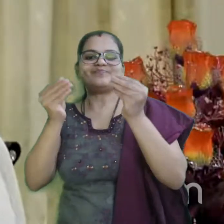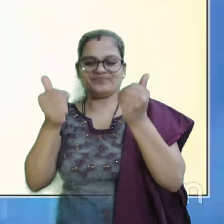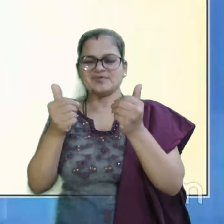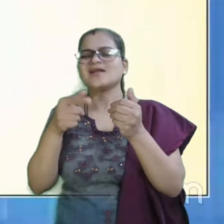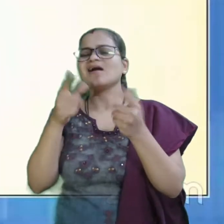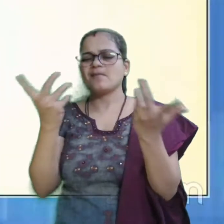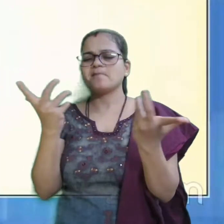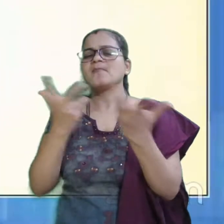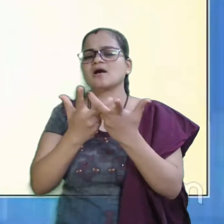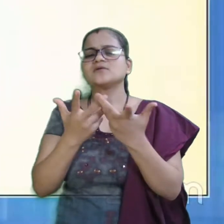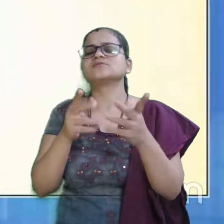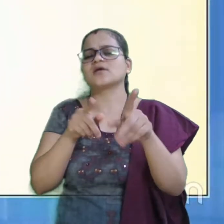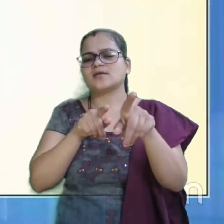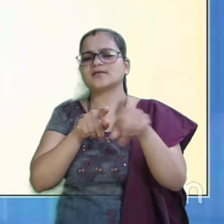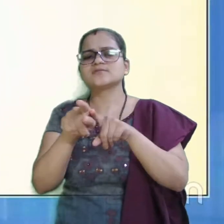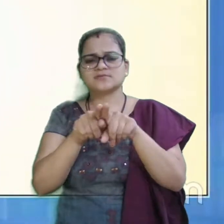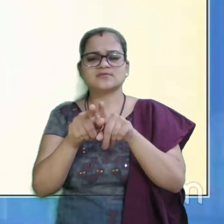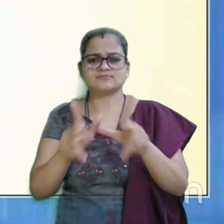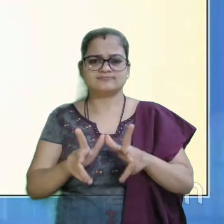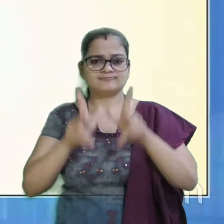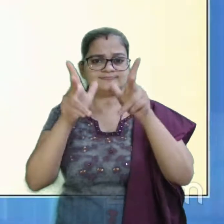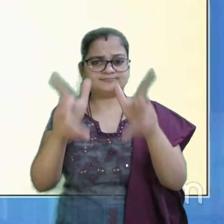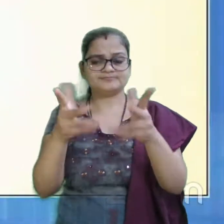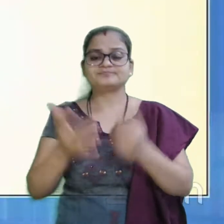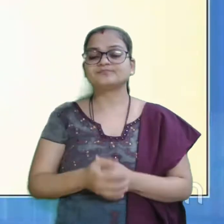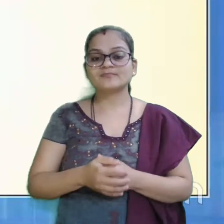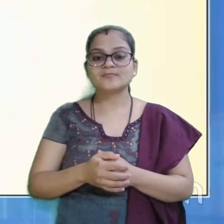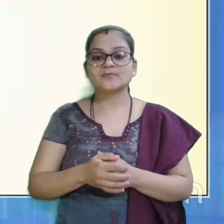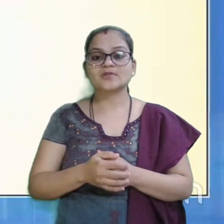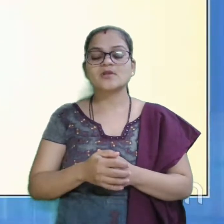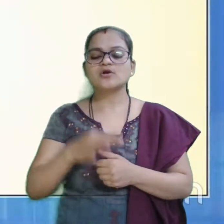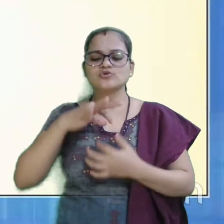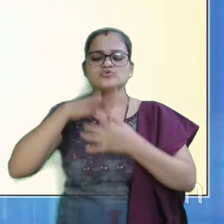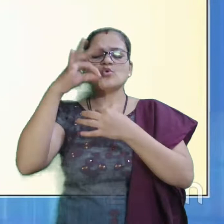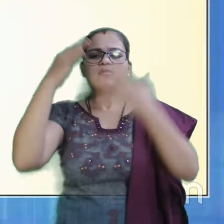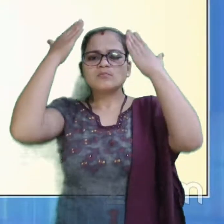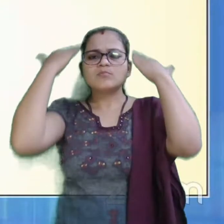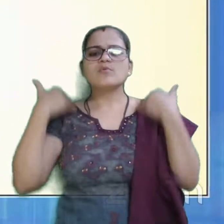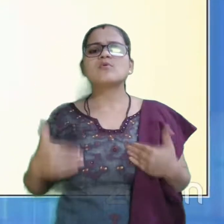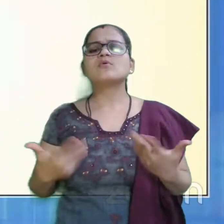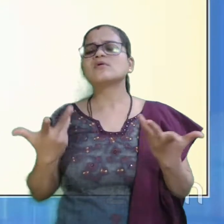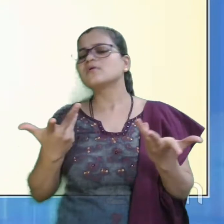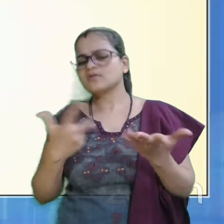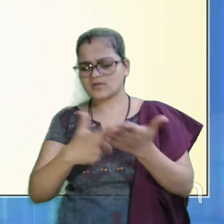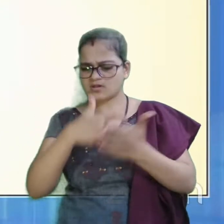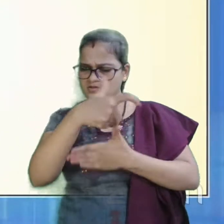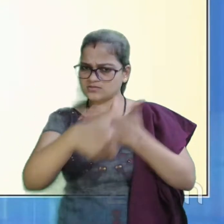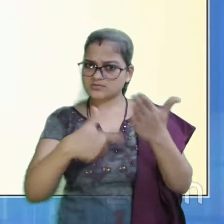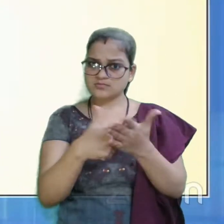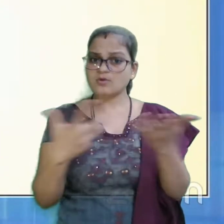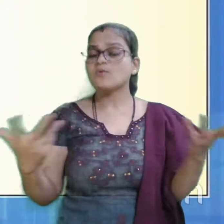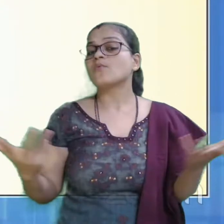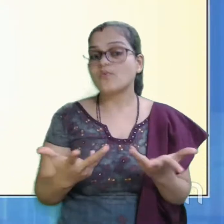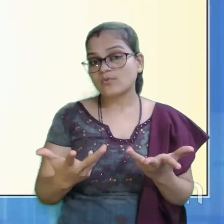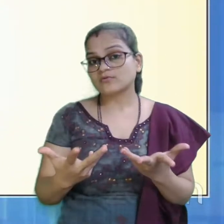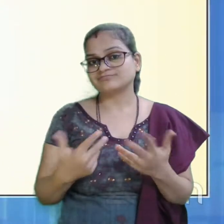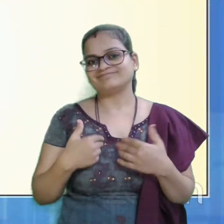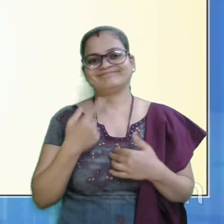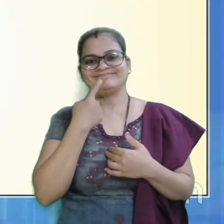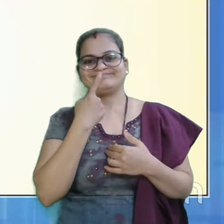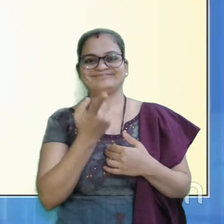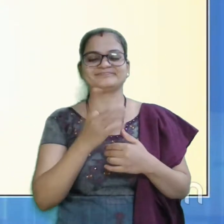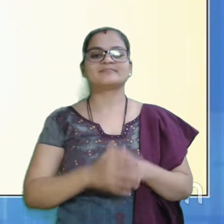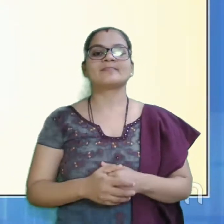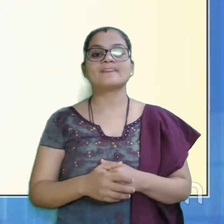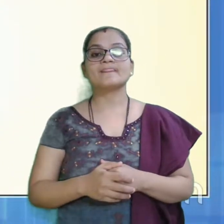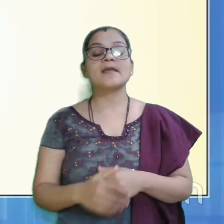become. Now we are going to see that what exactly the soul and body looks like. What is the relation between the